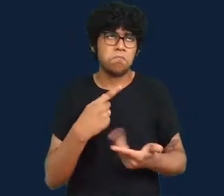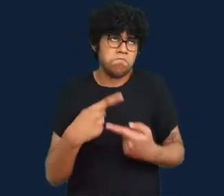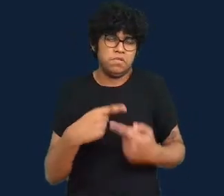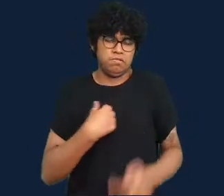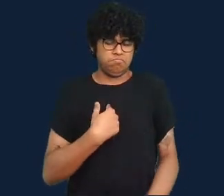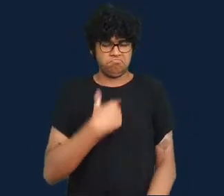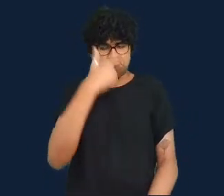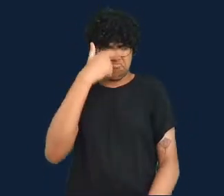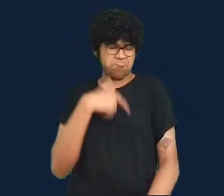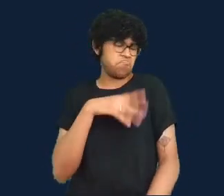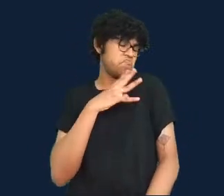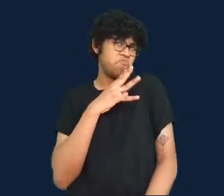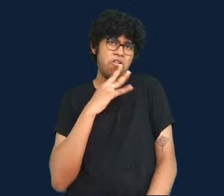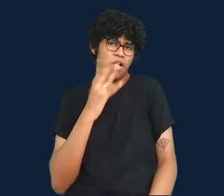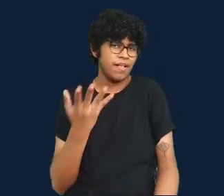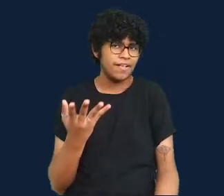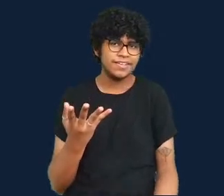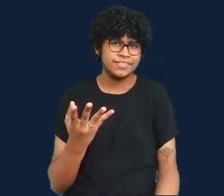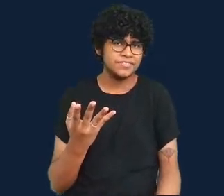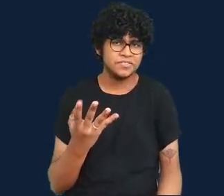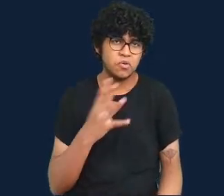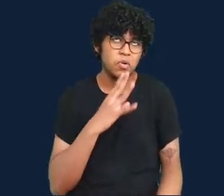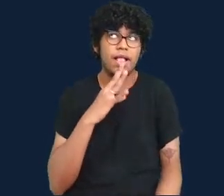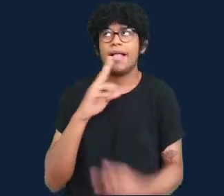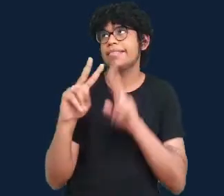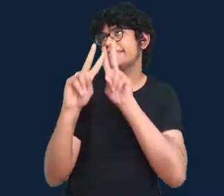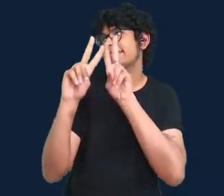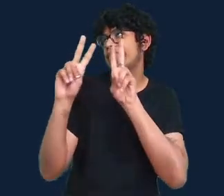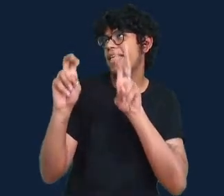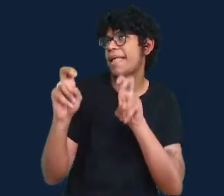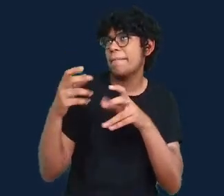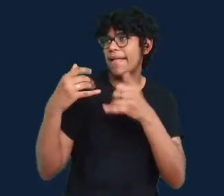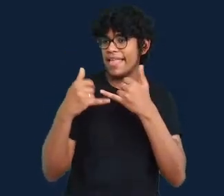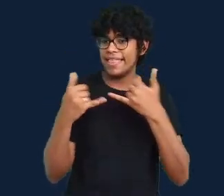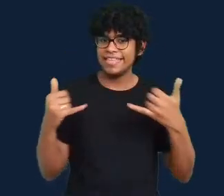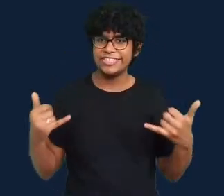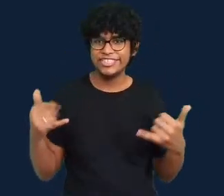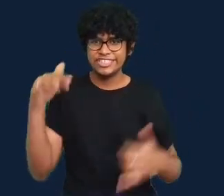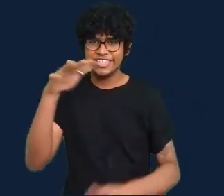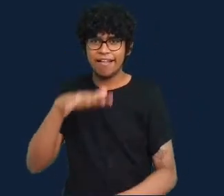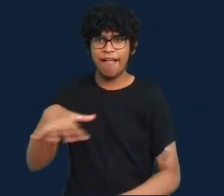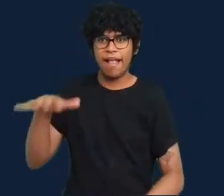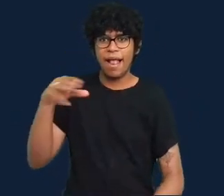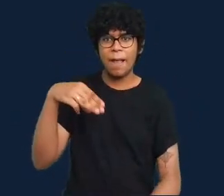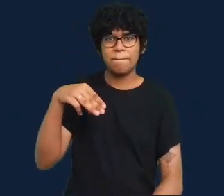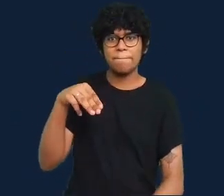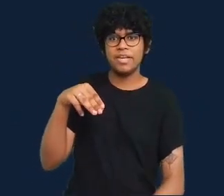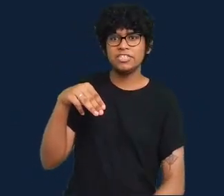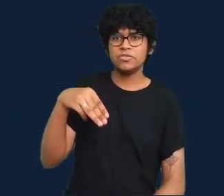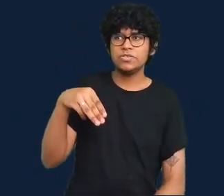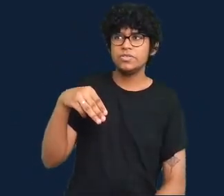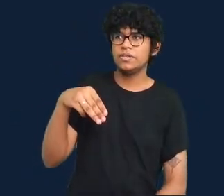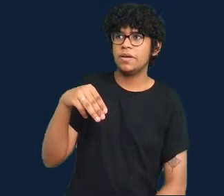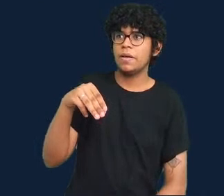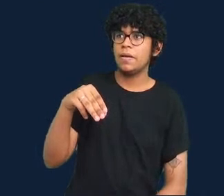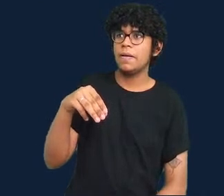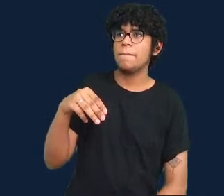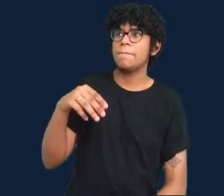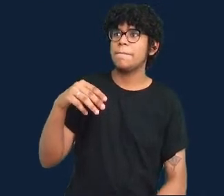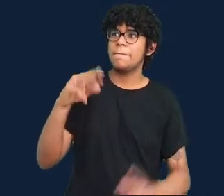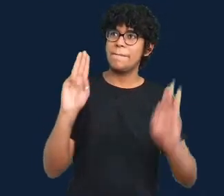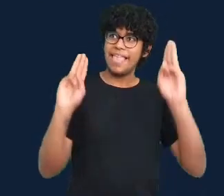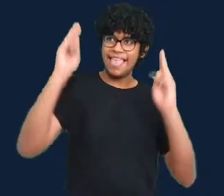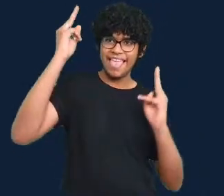energy in Mexico in the 80s. Yeah. But I think, sorry, okay. No, go